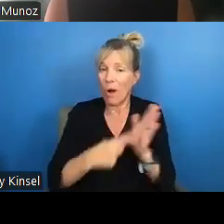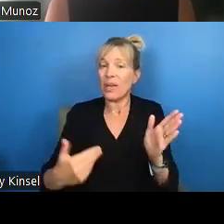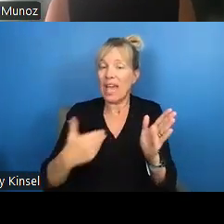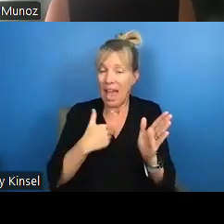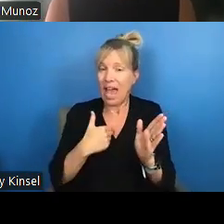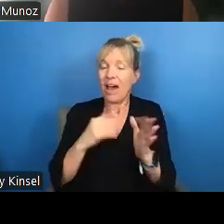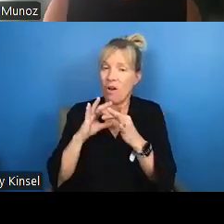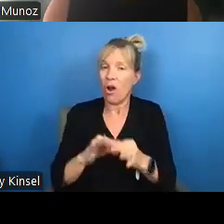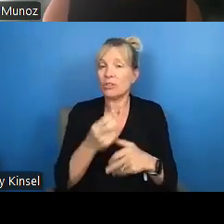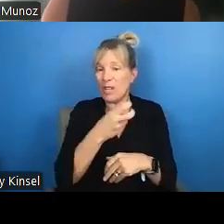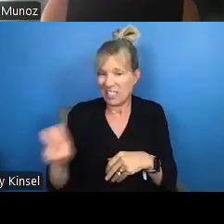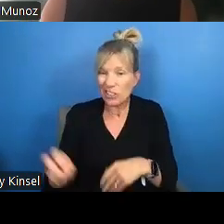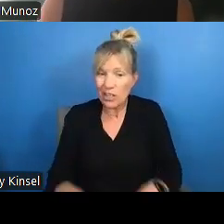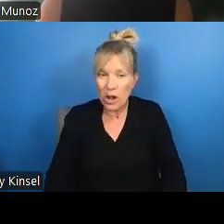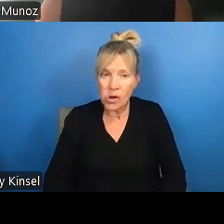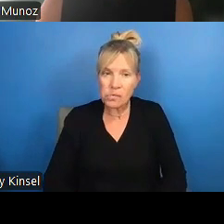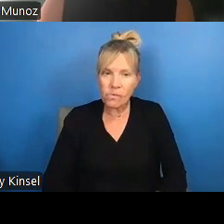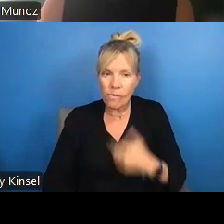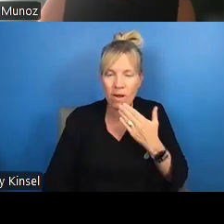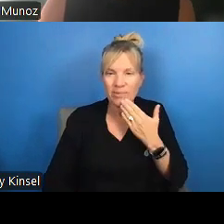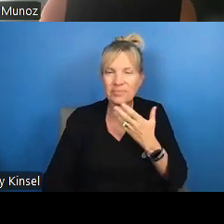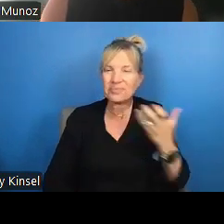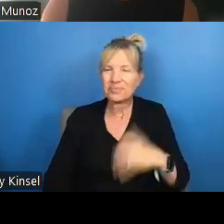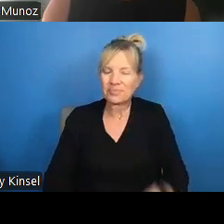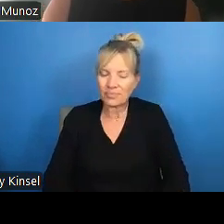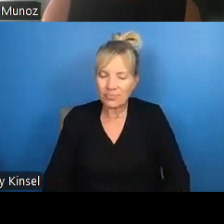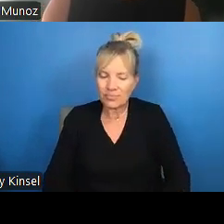around transition. Yep, thank you so much.